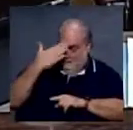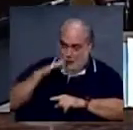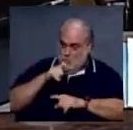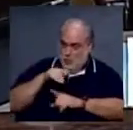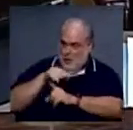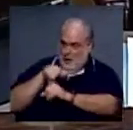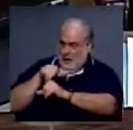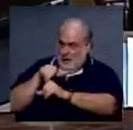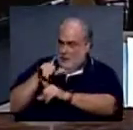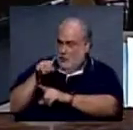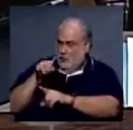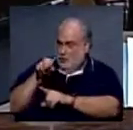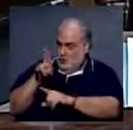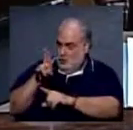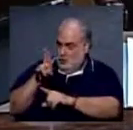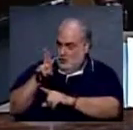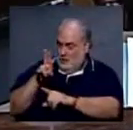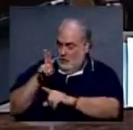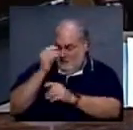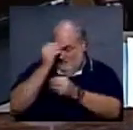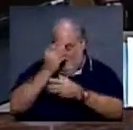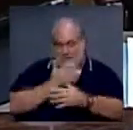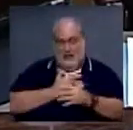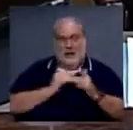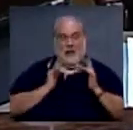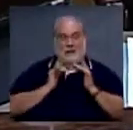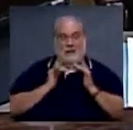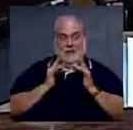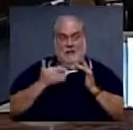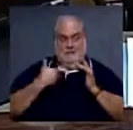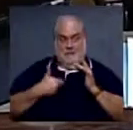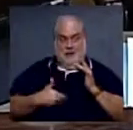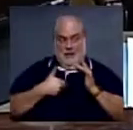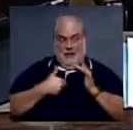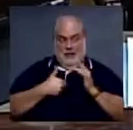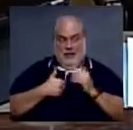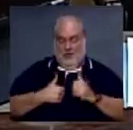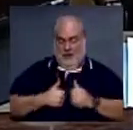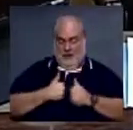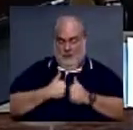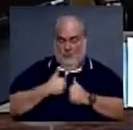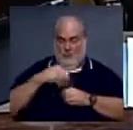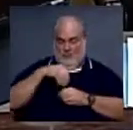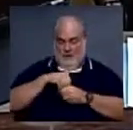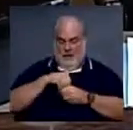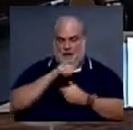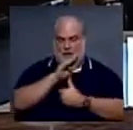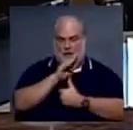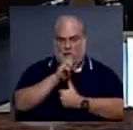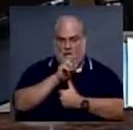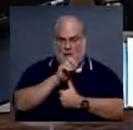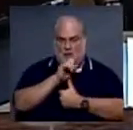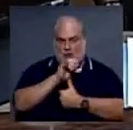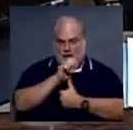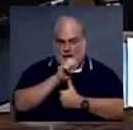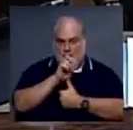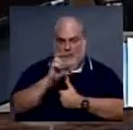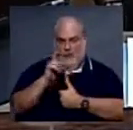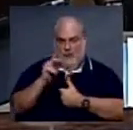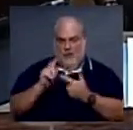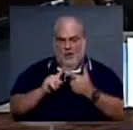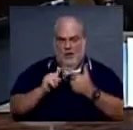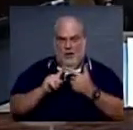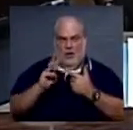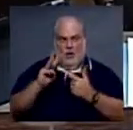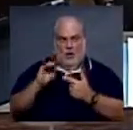you. All I can tell you that everyone that contacted me was either a resident of Brody Creek or Woodlands Edge. Were